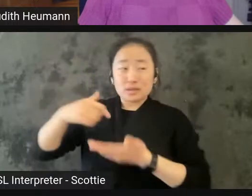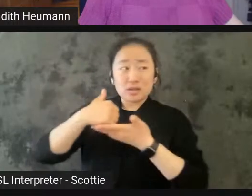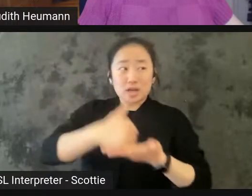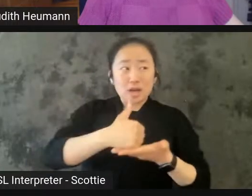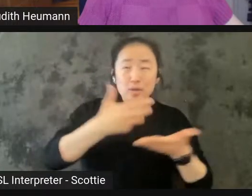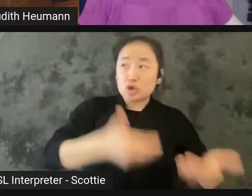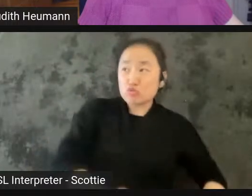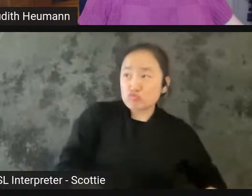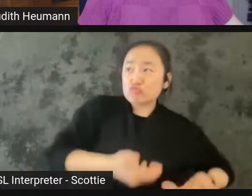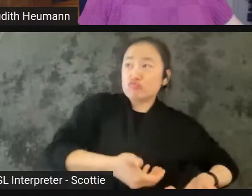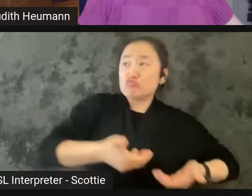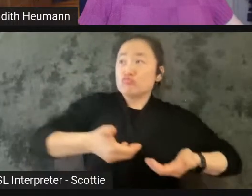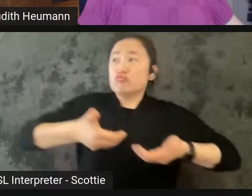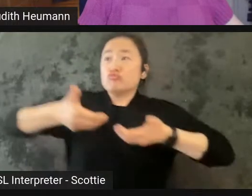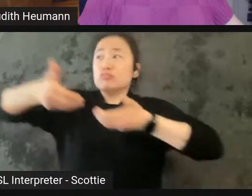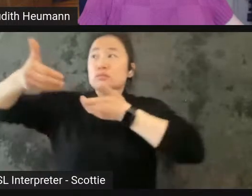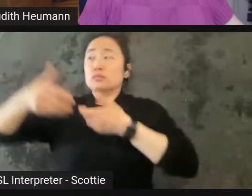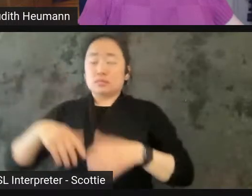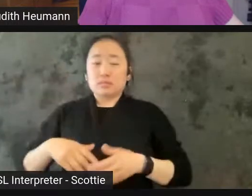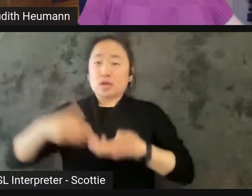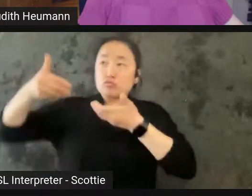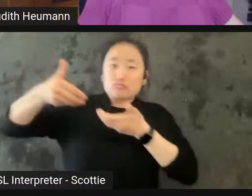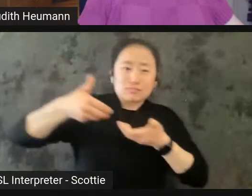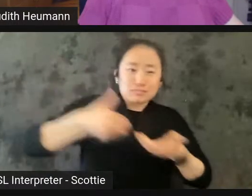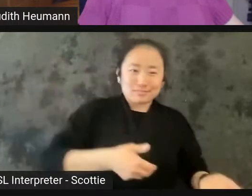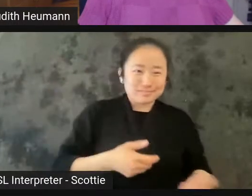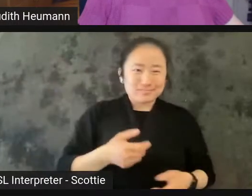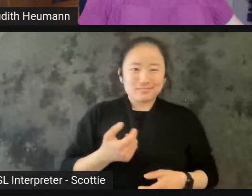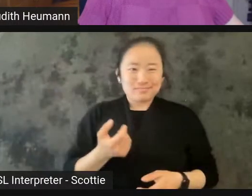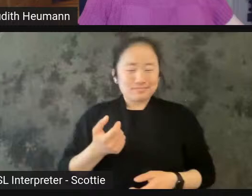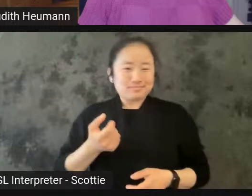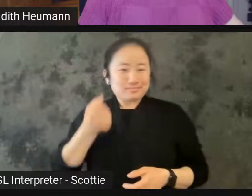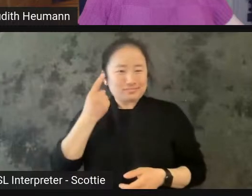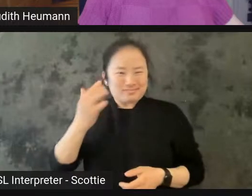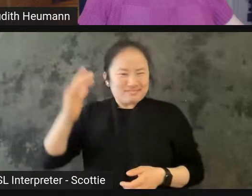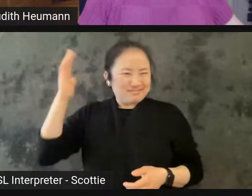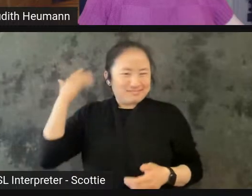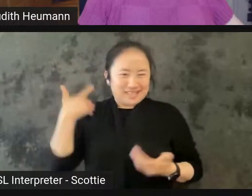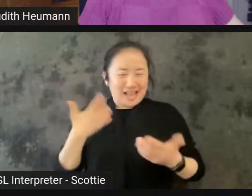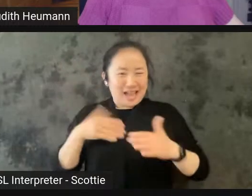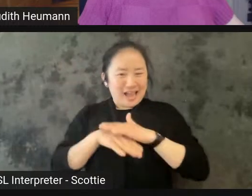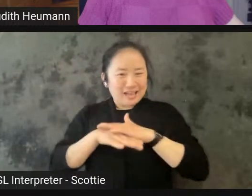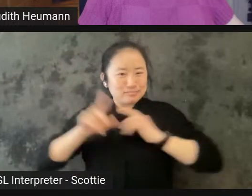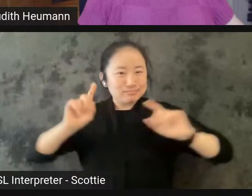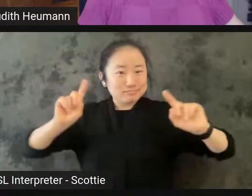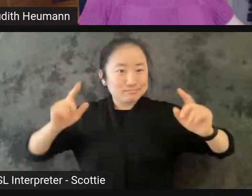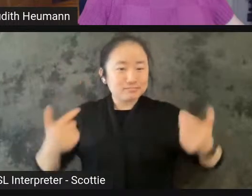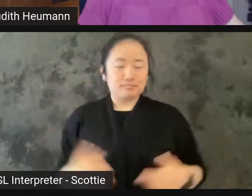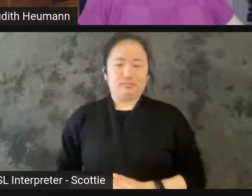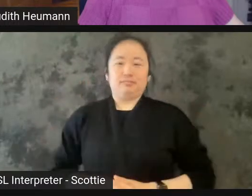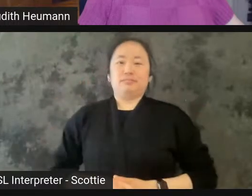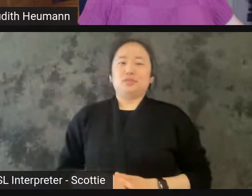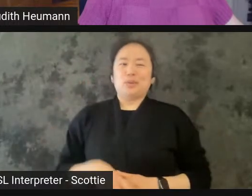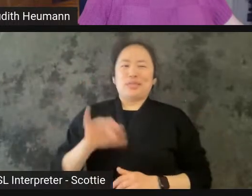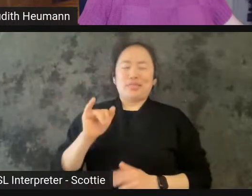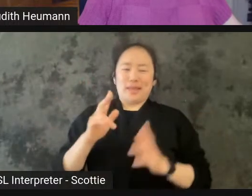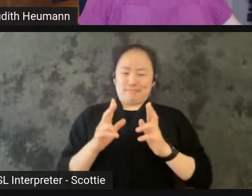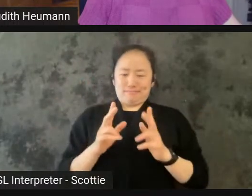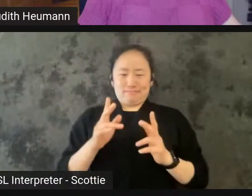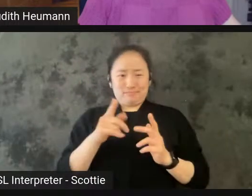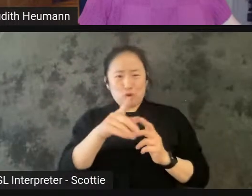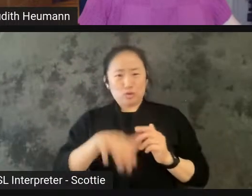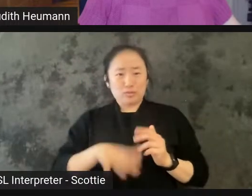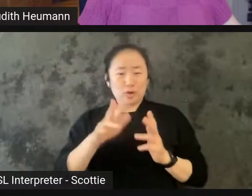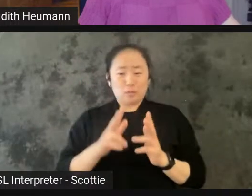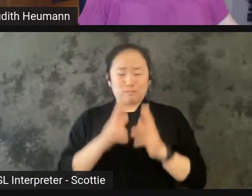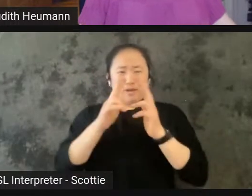down the stairs? Because there was no other, right? So, and I think that if you take that one small moment of her just wanting to be